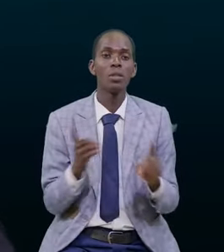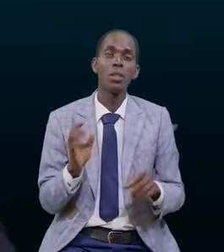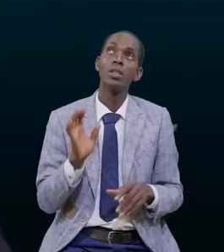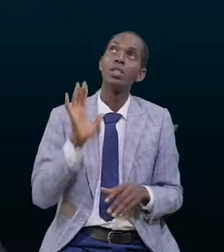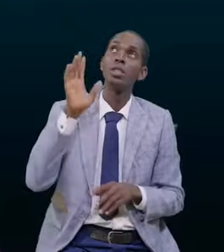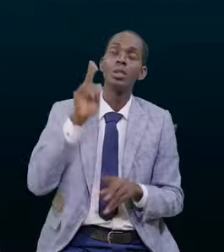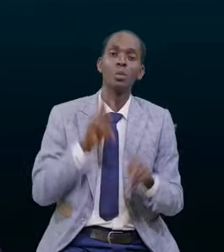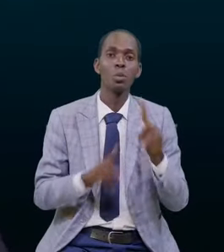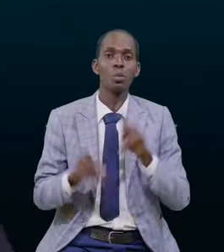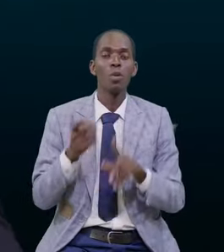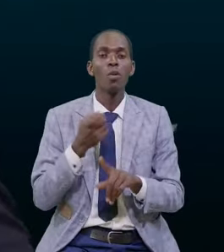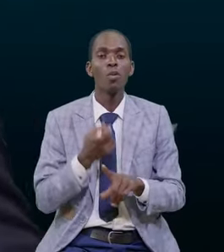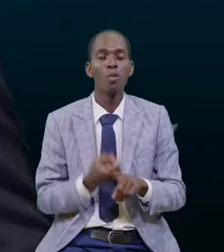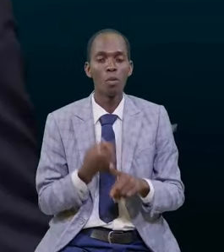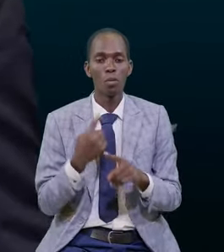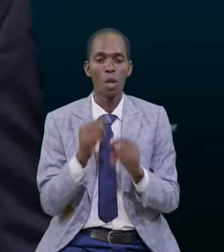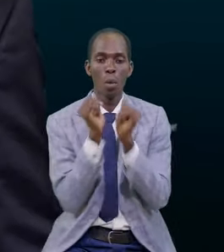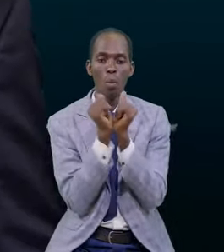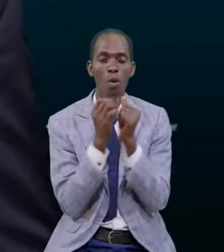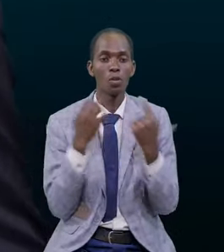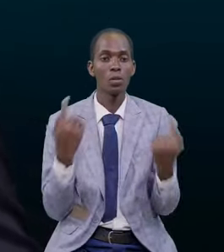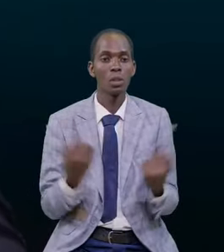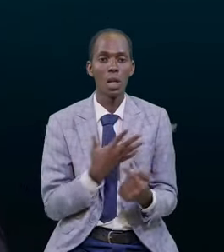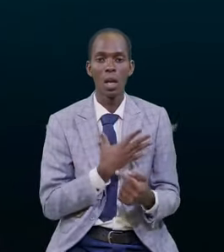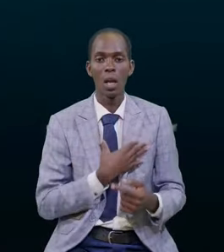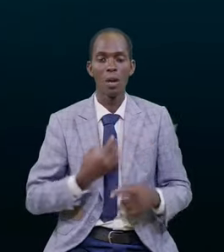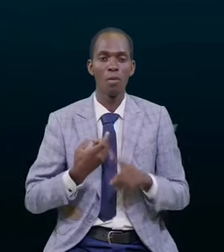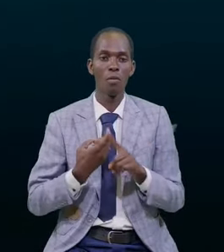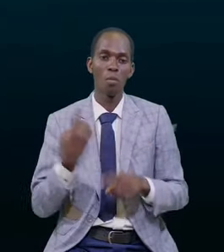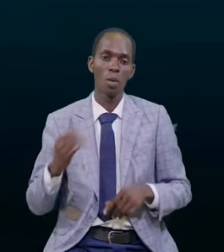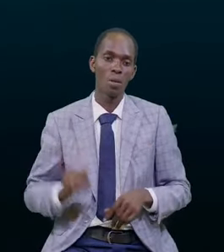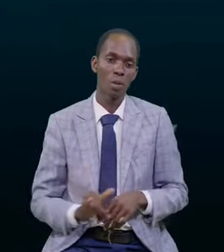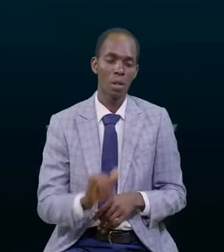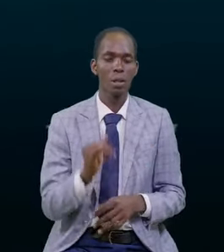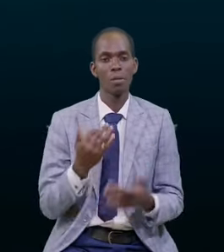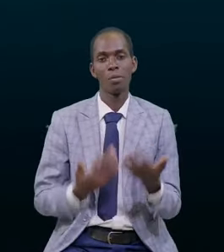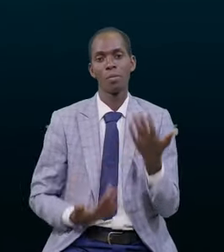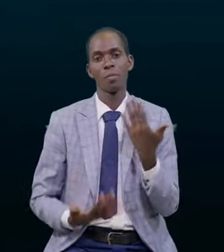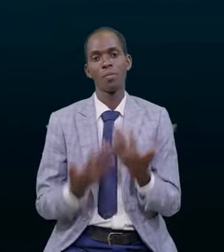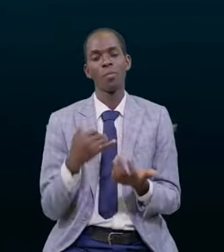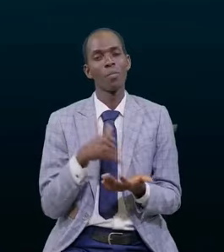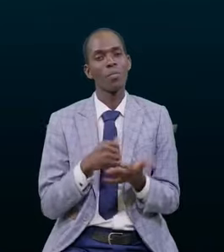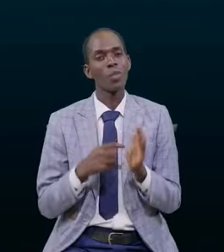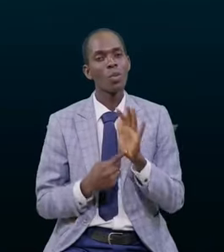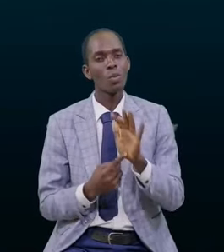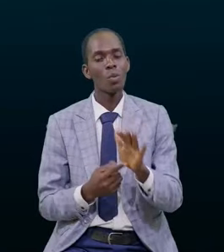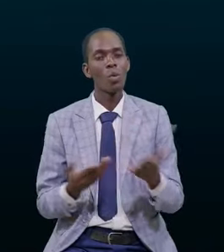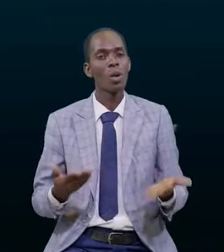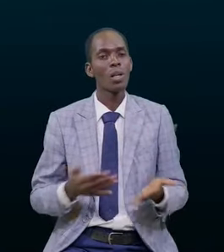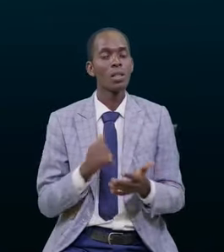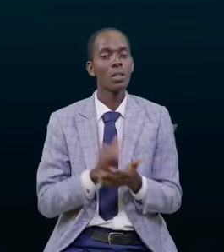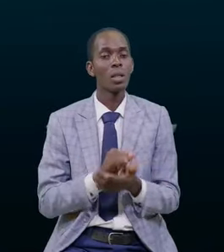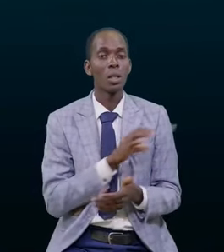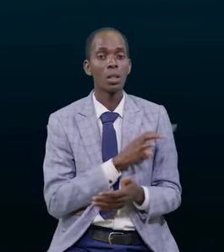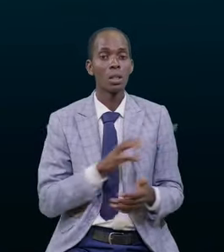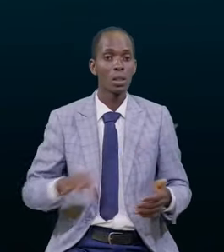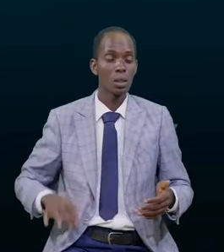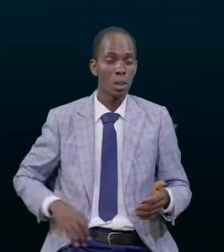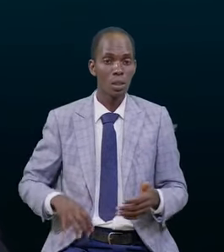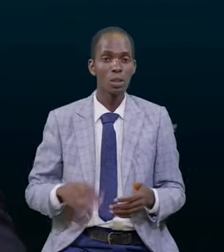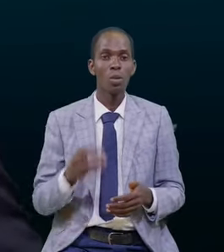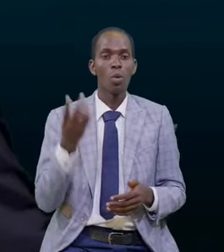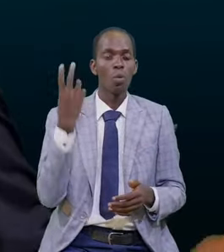fire so we clearly that Christ was immeasurably Superior to Moses in all